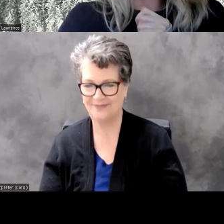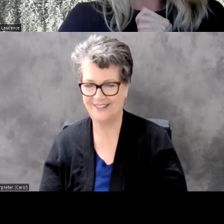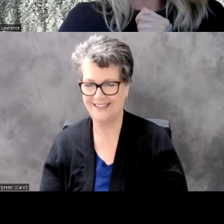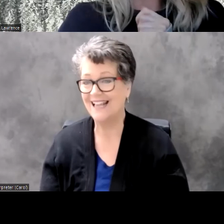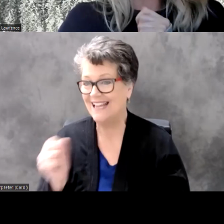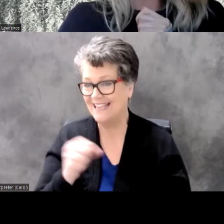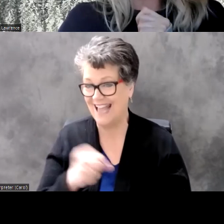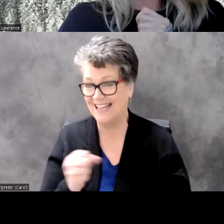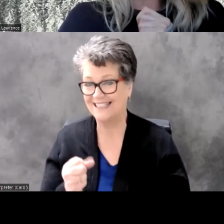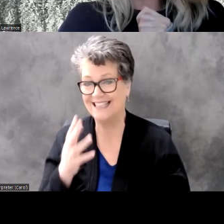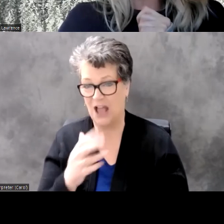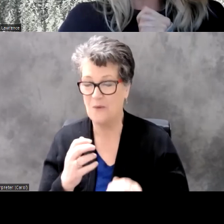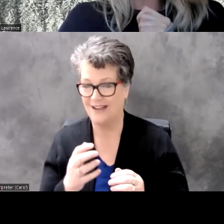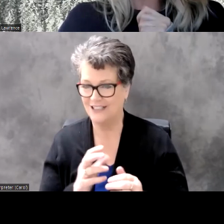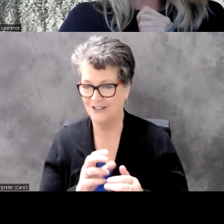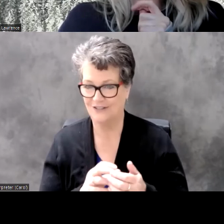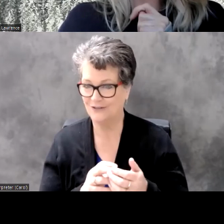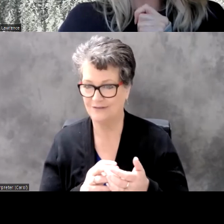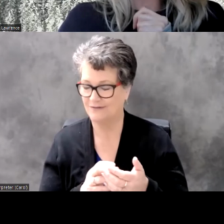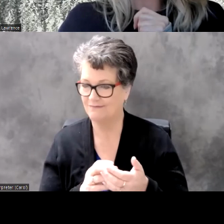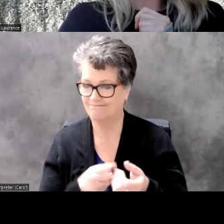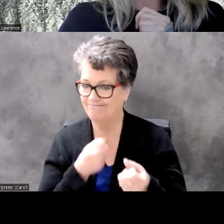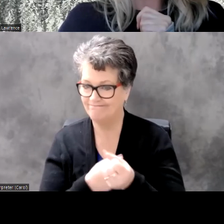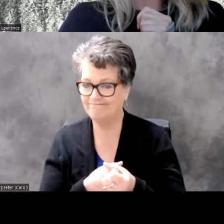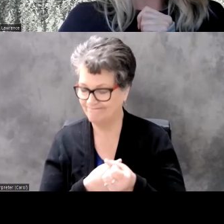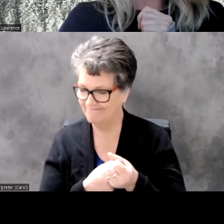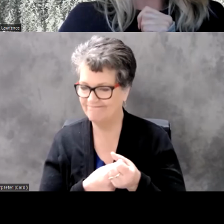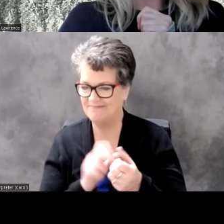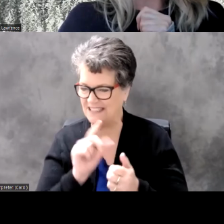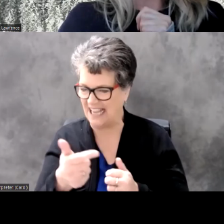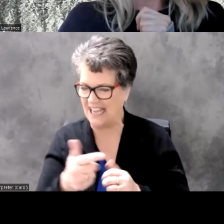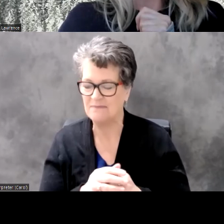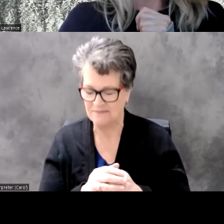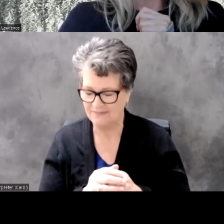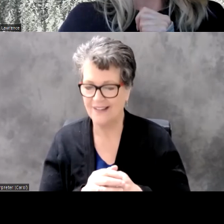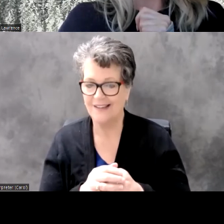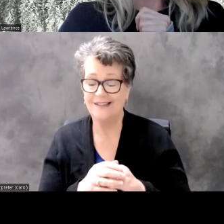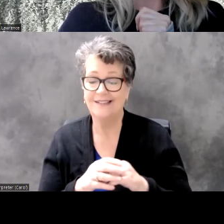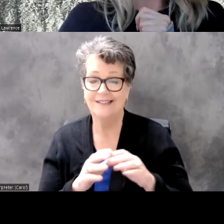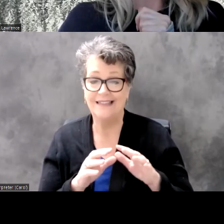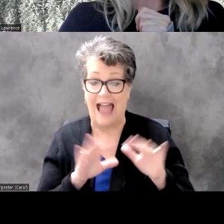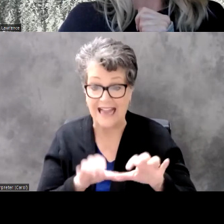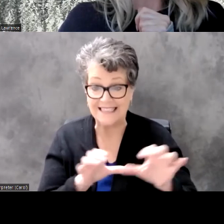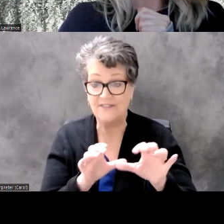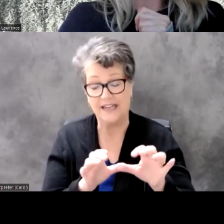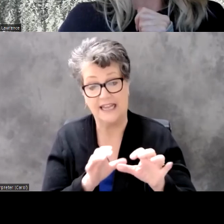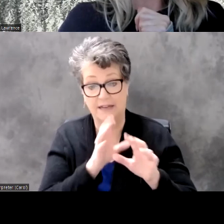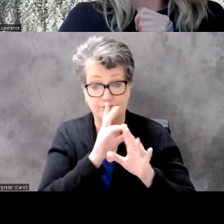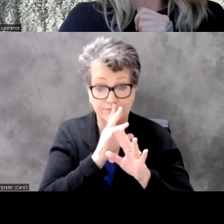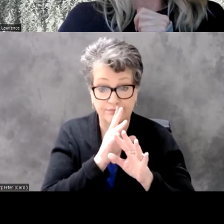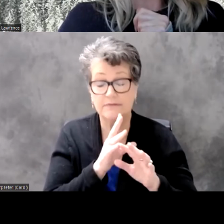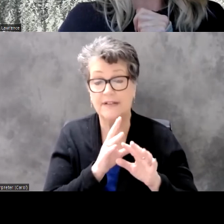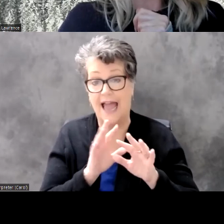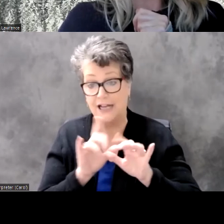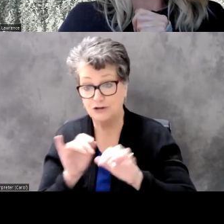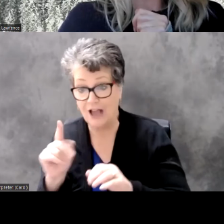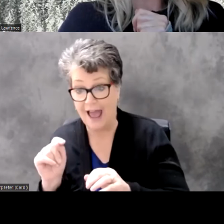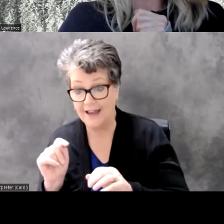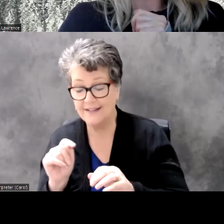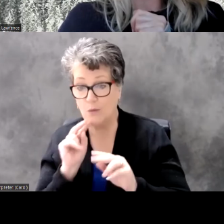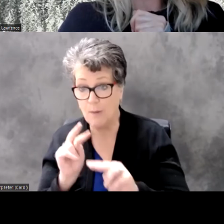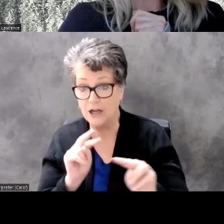Yes, I want to echo Amanda's sentiments. A lot of activity verbally as well as in the chat log that we're monitoring. In terms